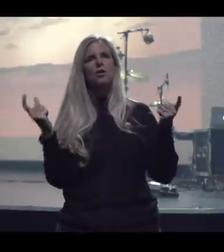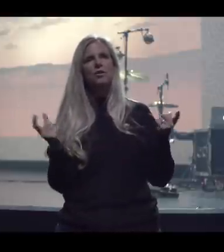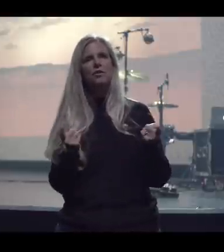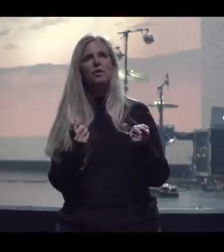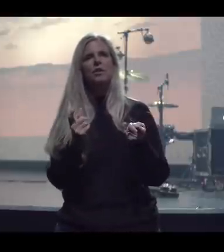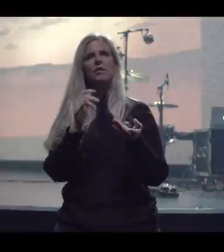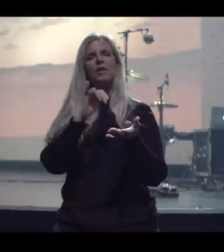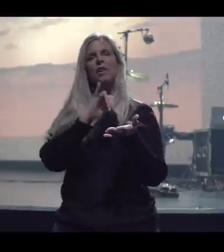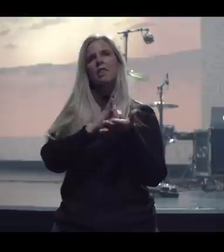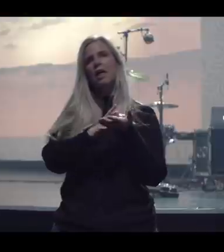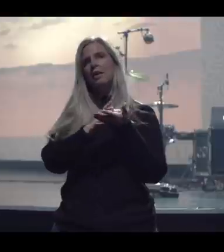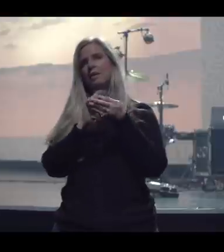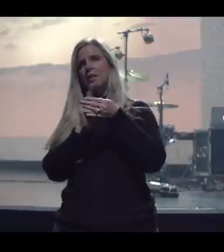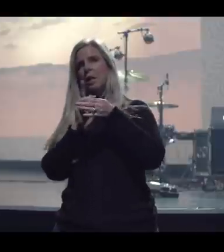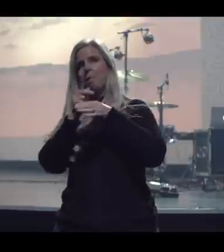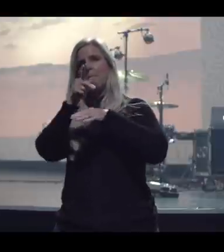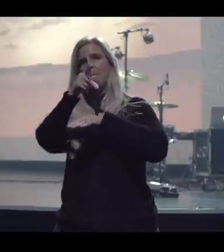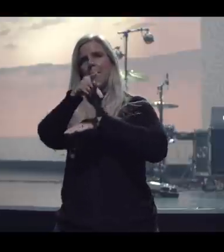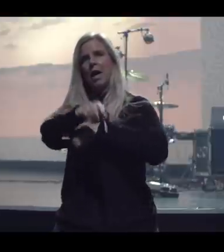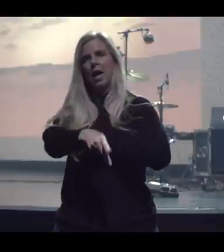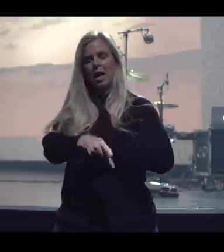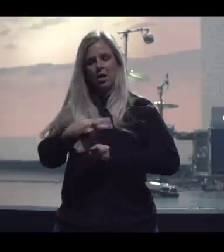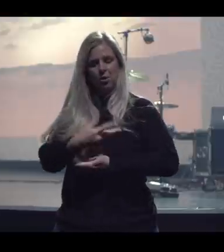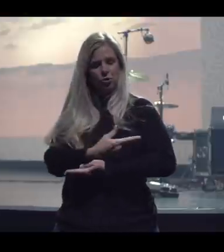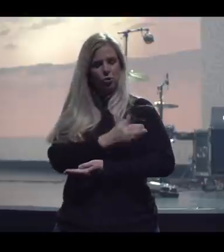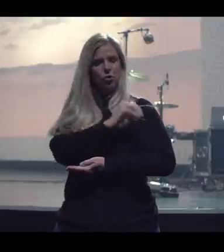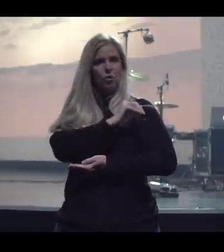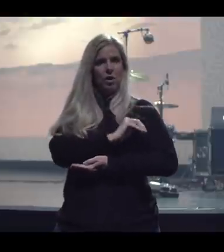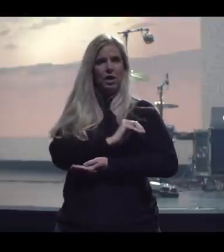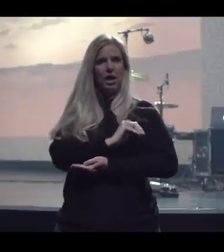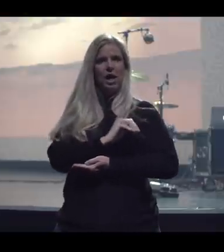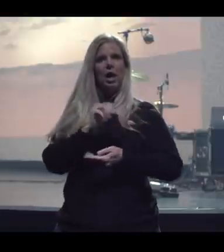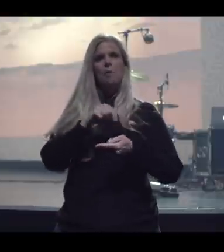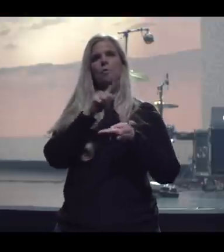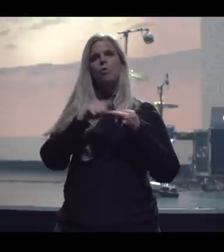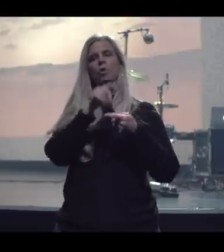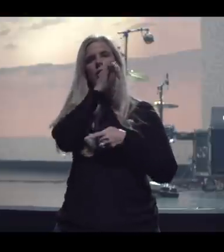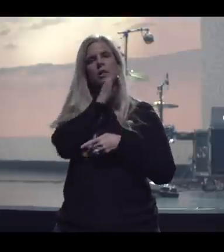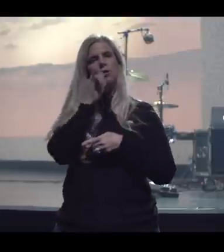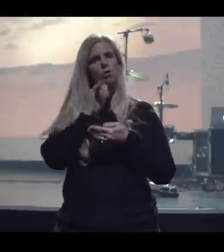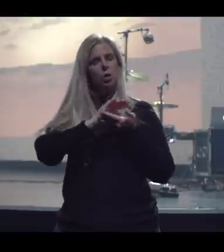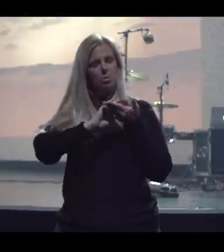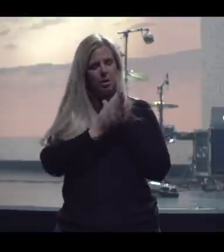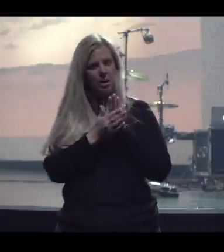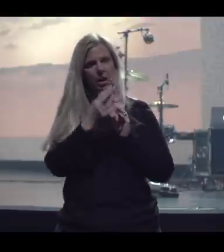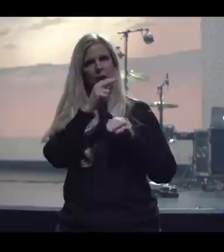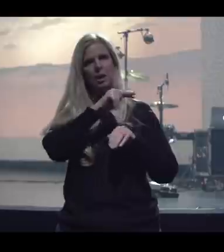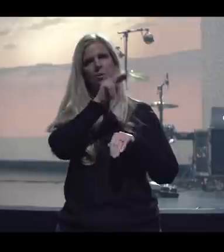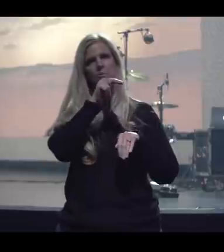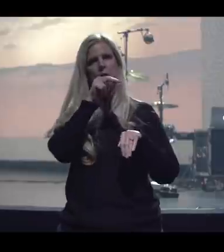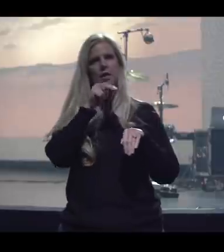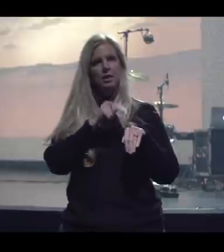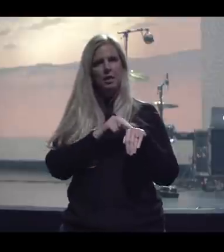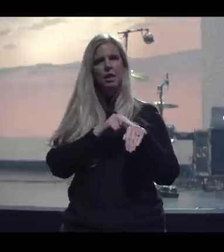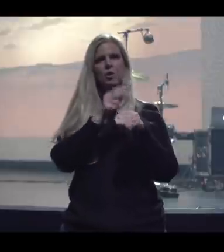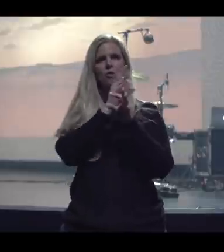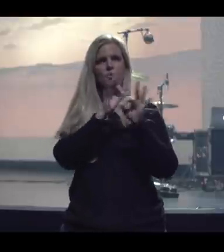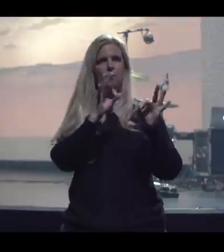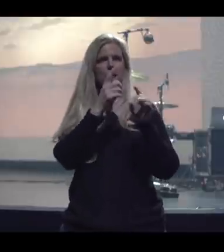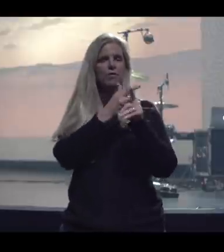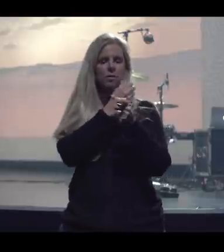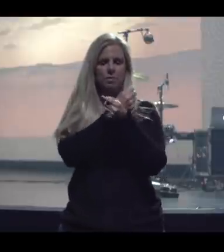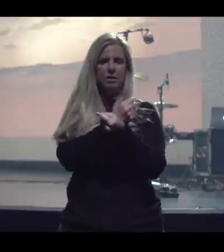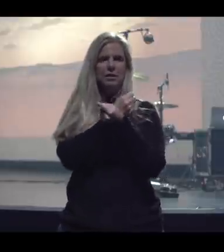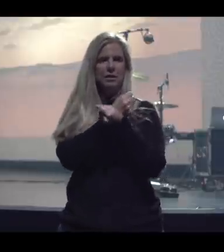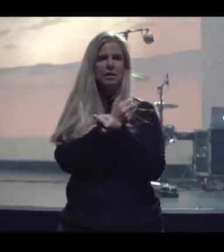lamb. When Israel became a nation, the night they became a nation, freed from bondage in